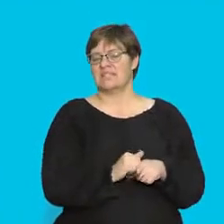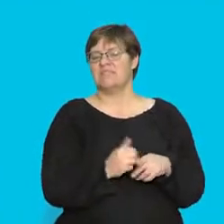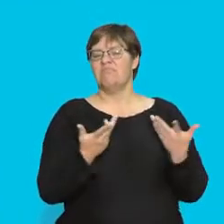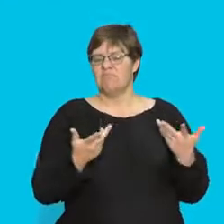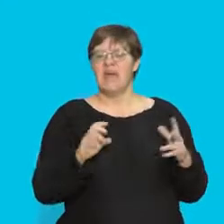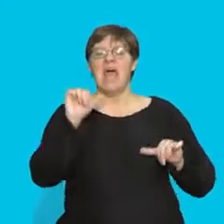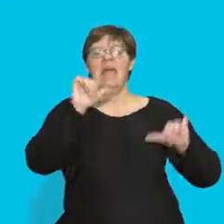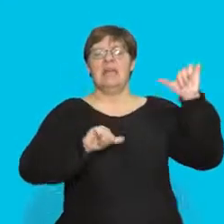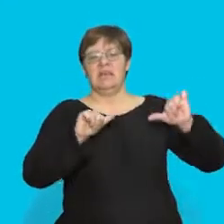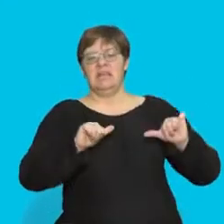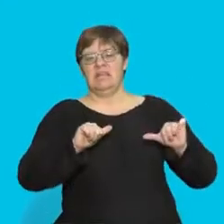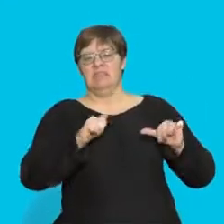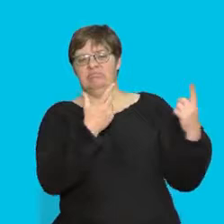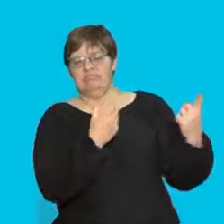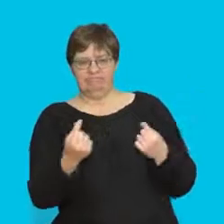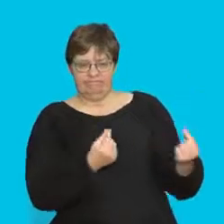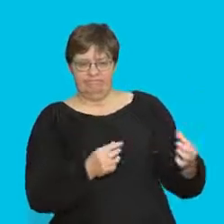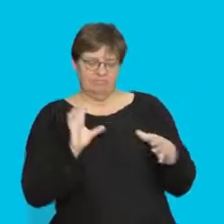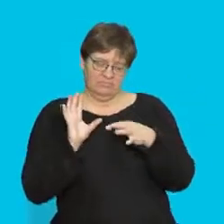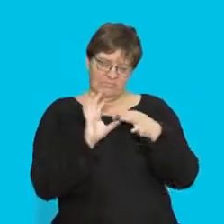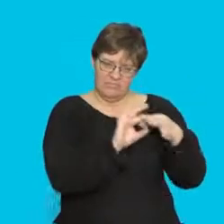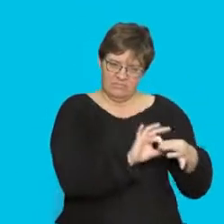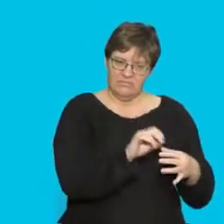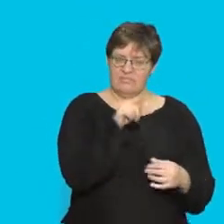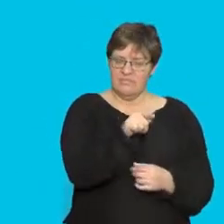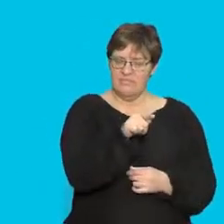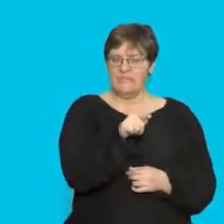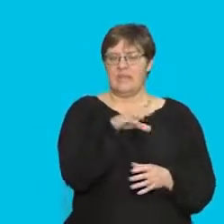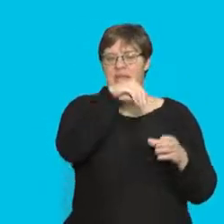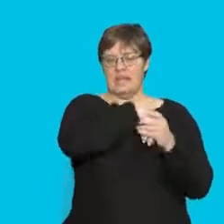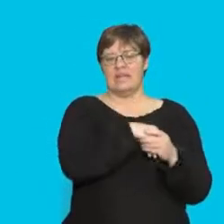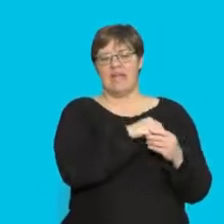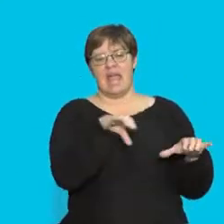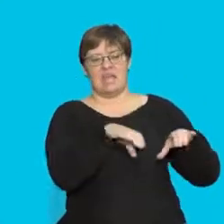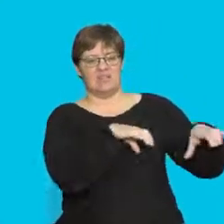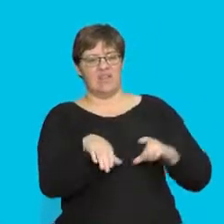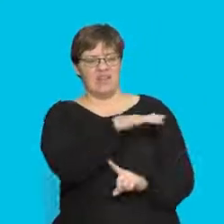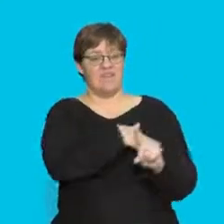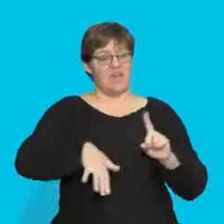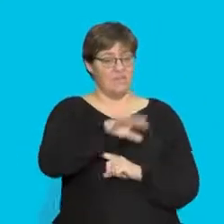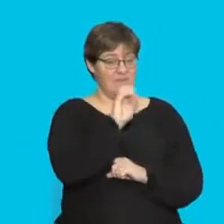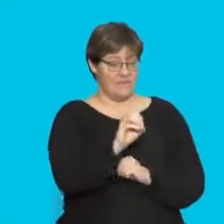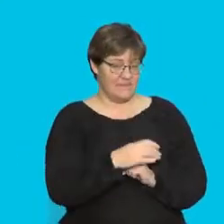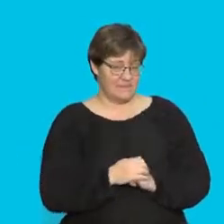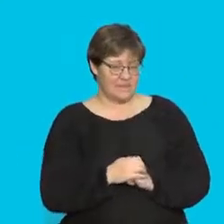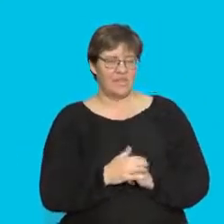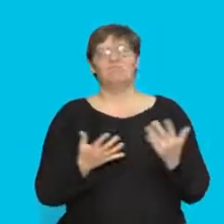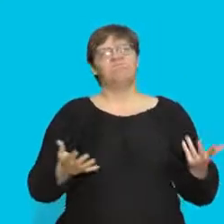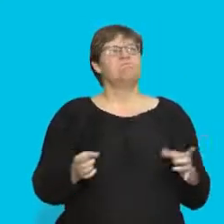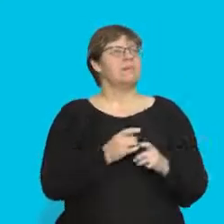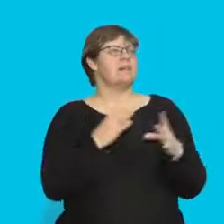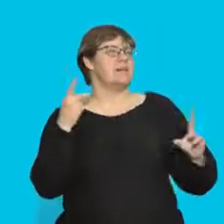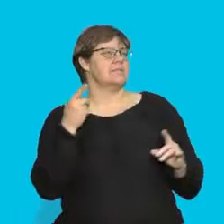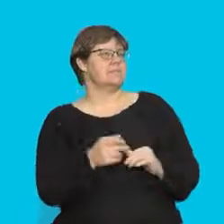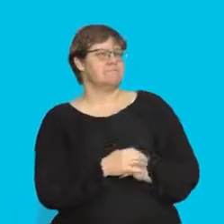Let's practice some typical assessment tasks relating to interactions in the